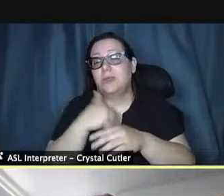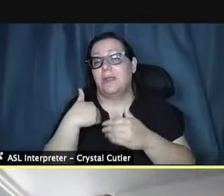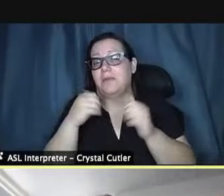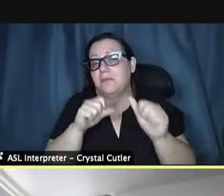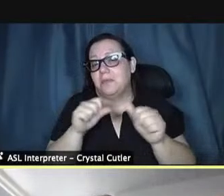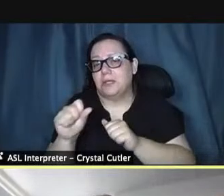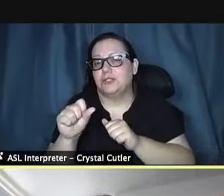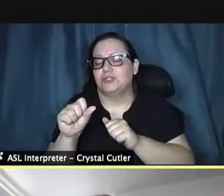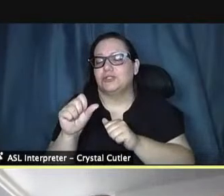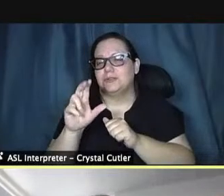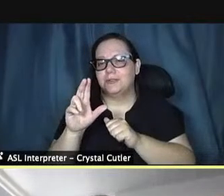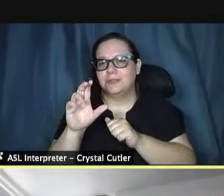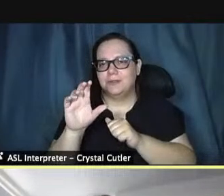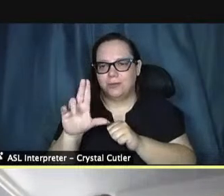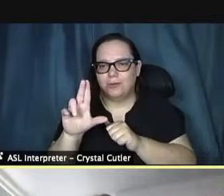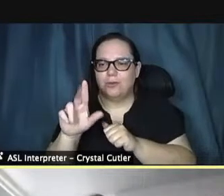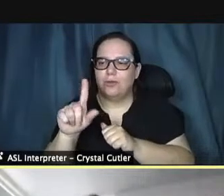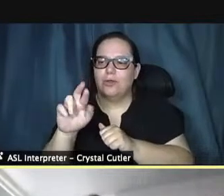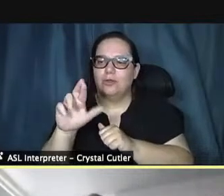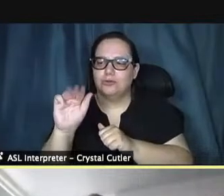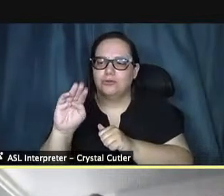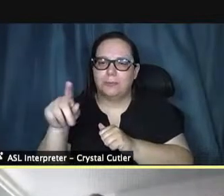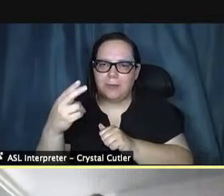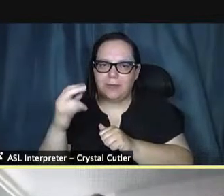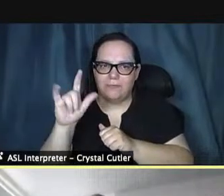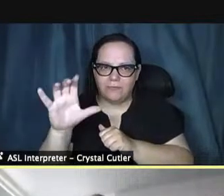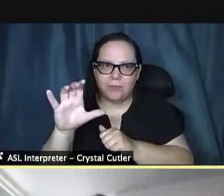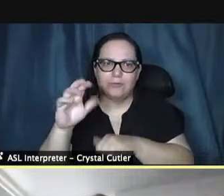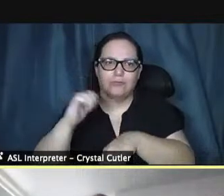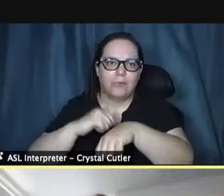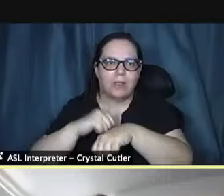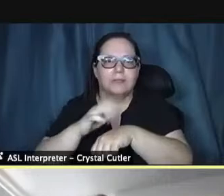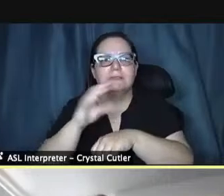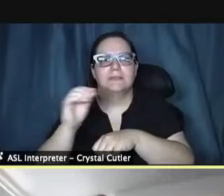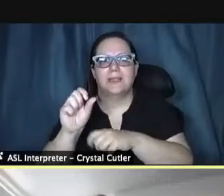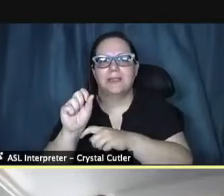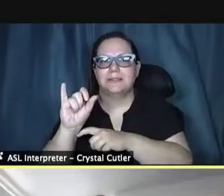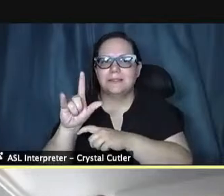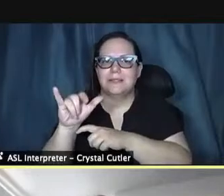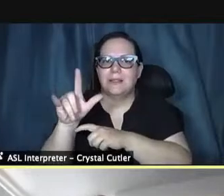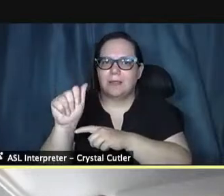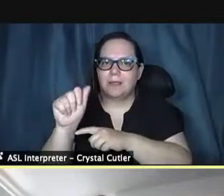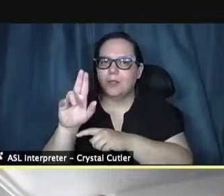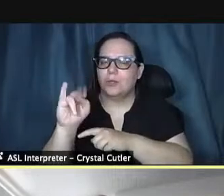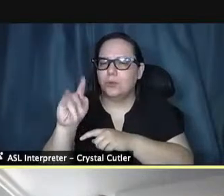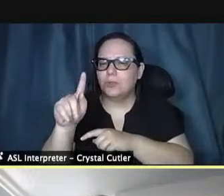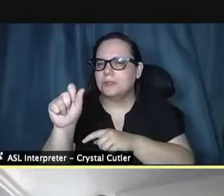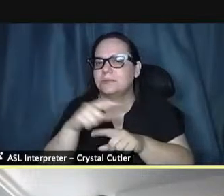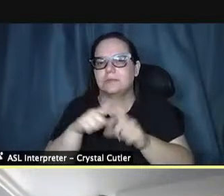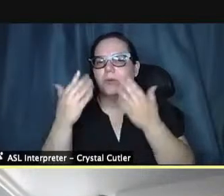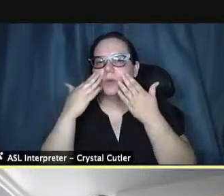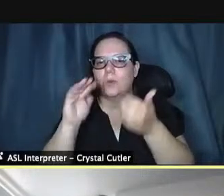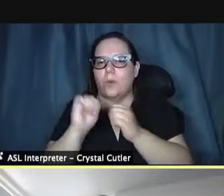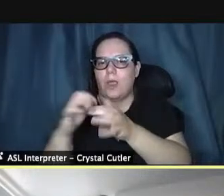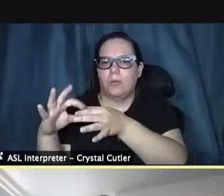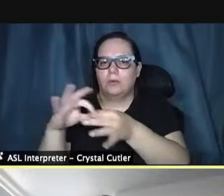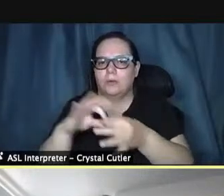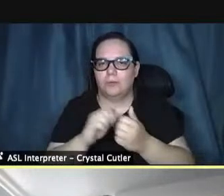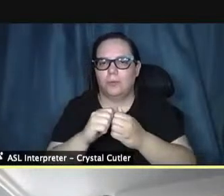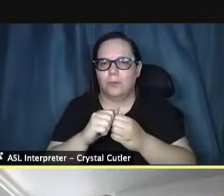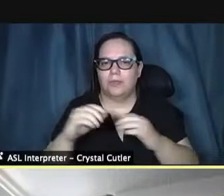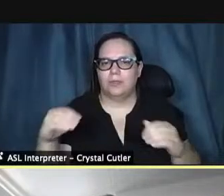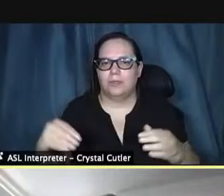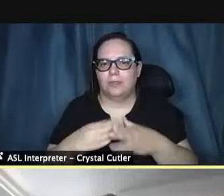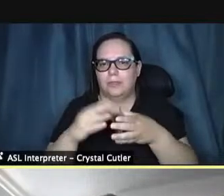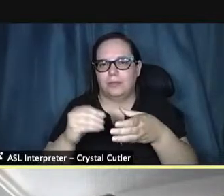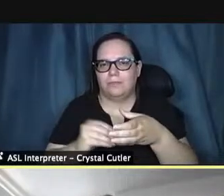have high silica units. We don't know quite how these relate to volatile content and evolution. And one of the key aspects of Lunar Trailblazer